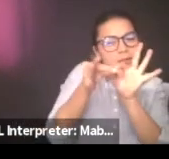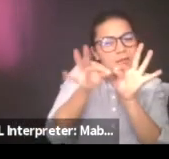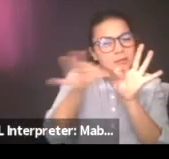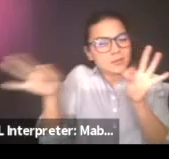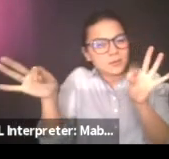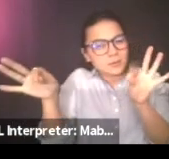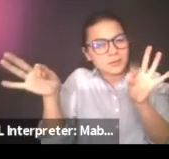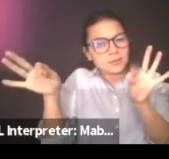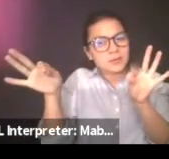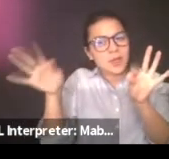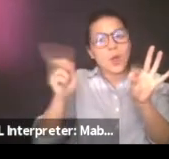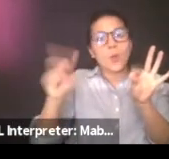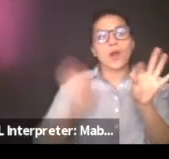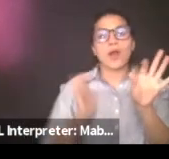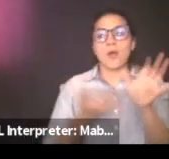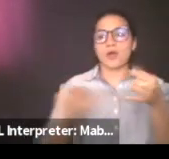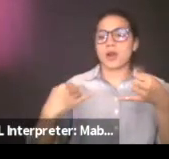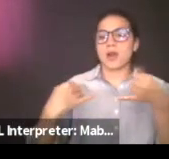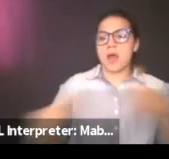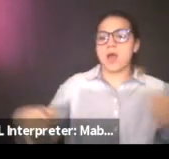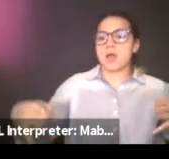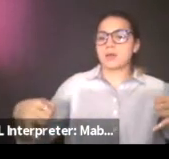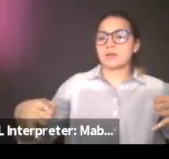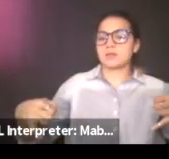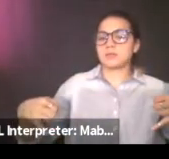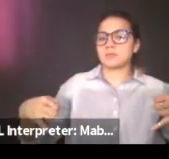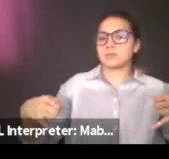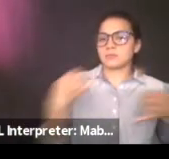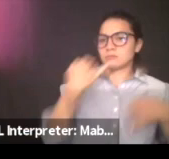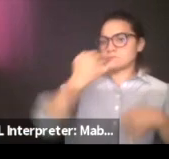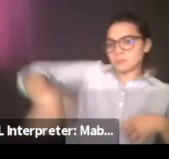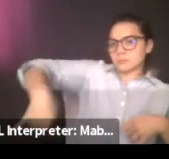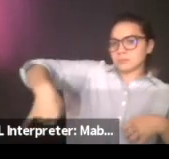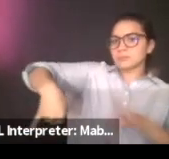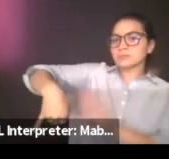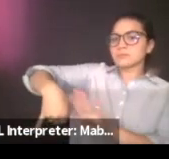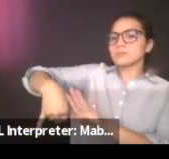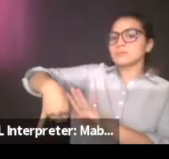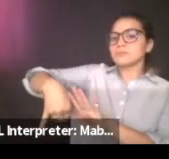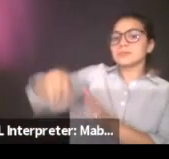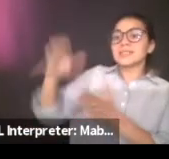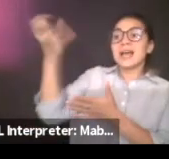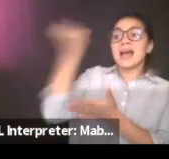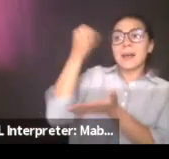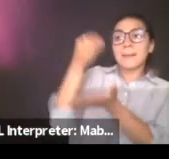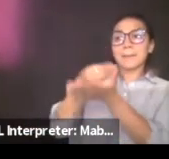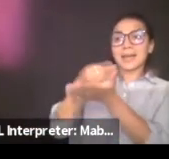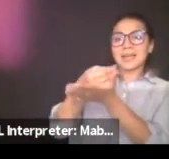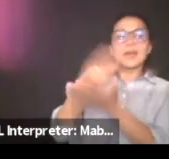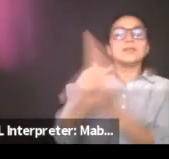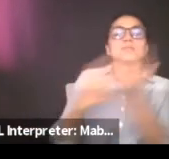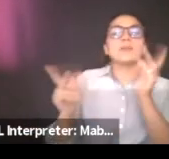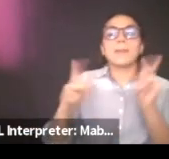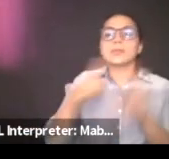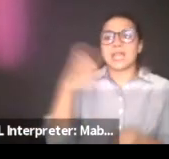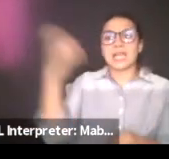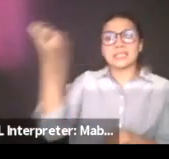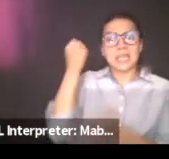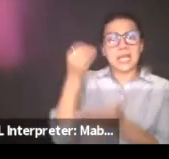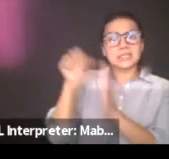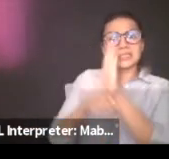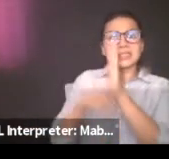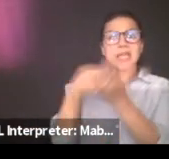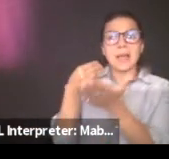my feeling. And I welcome people saying, absolutely not. There's no way you can take state funding and not be beholden to the state or be operating in tandem with the